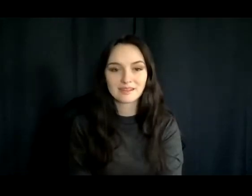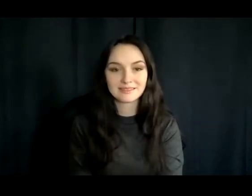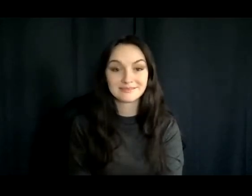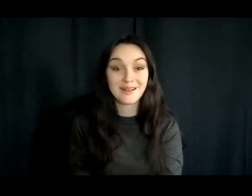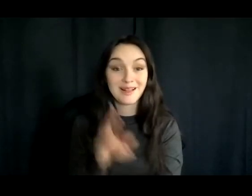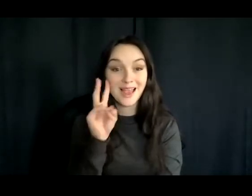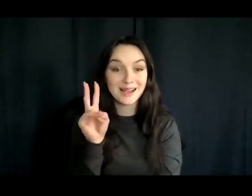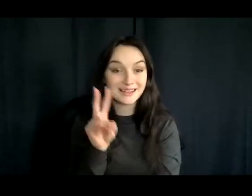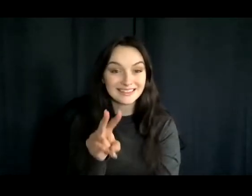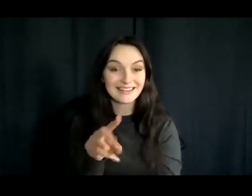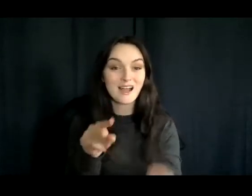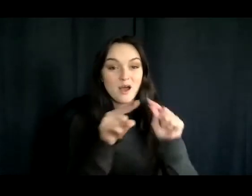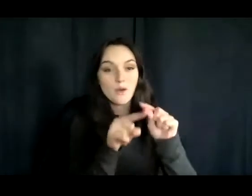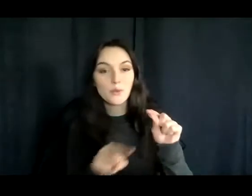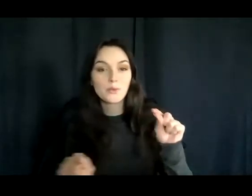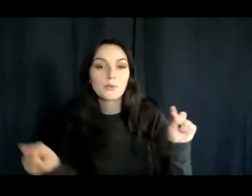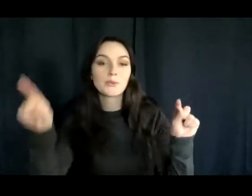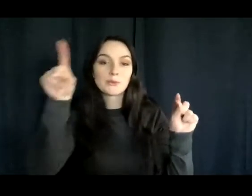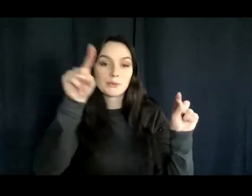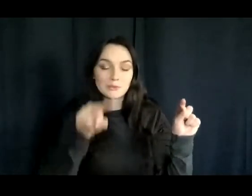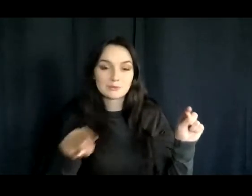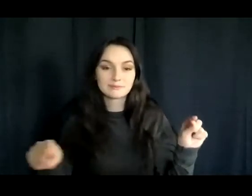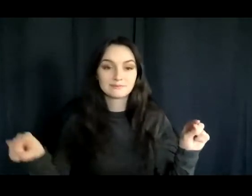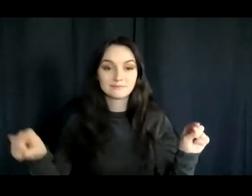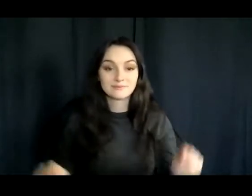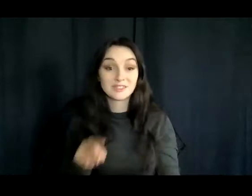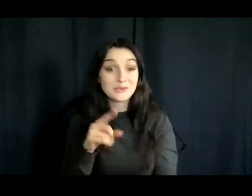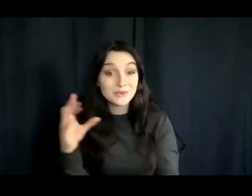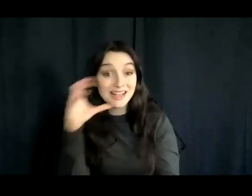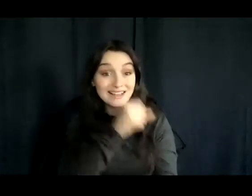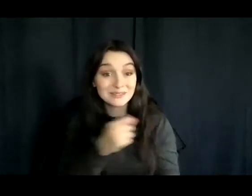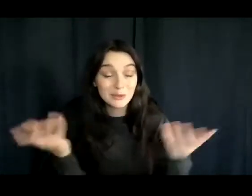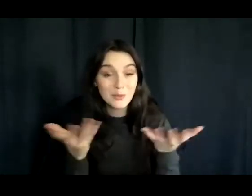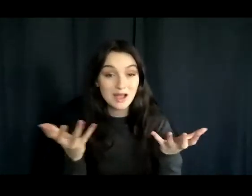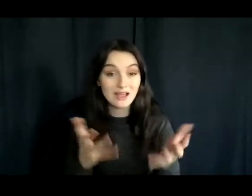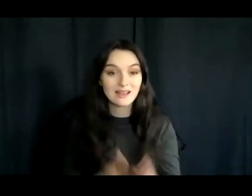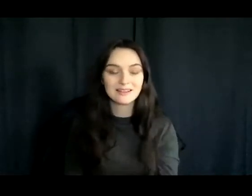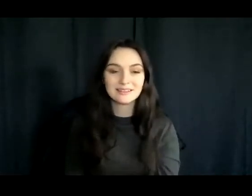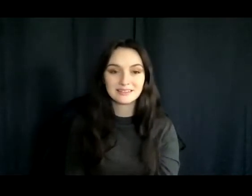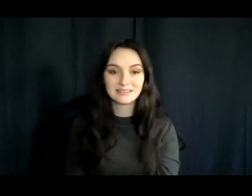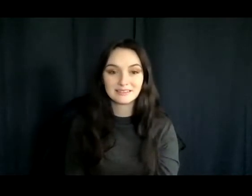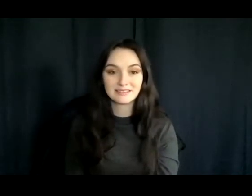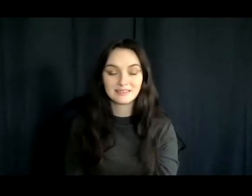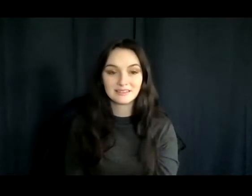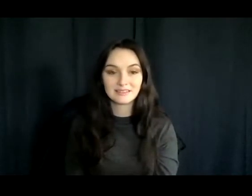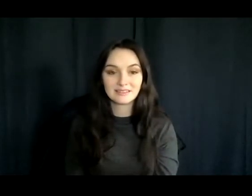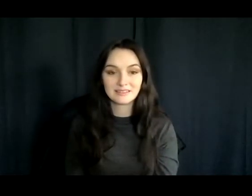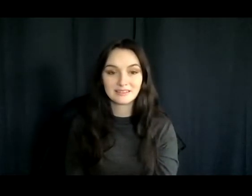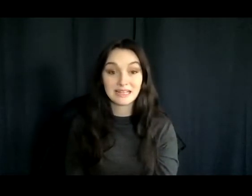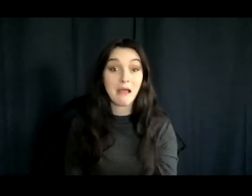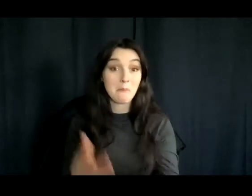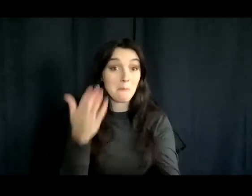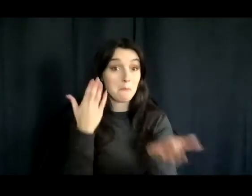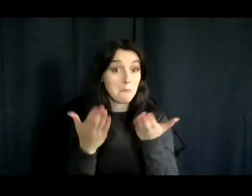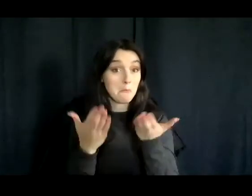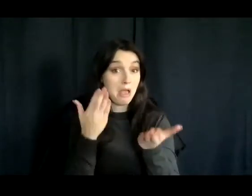spiral. That is so cool. Okay, so did you guess that it might be the back of your toilet?